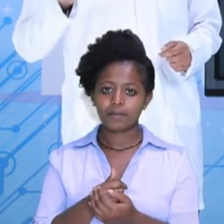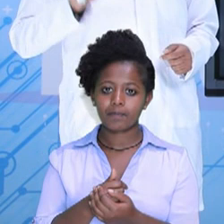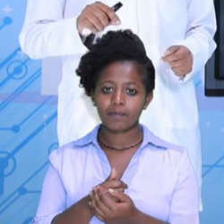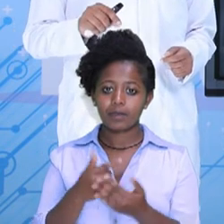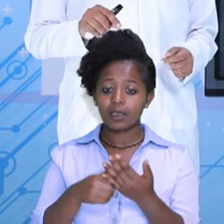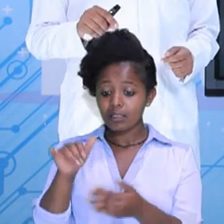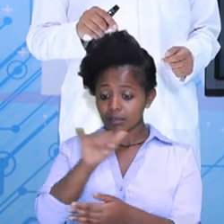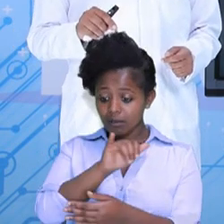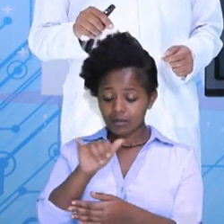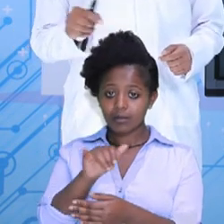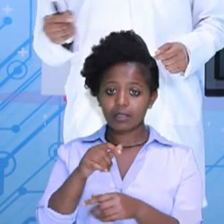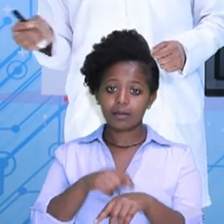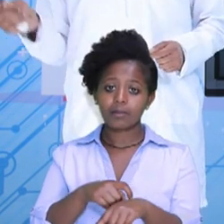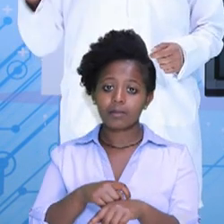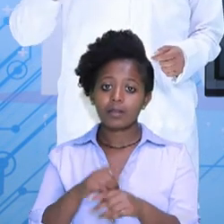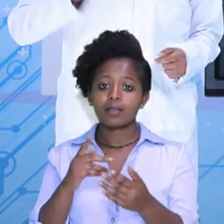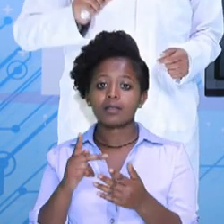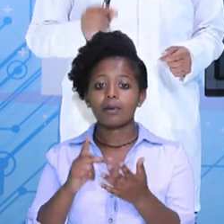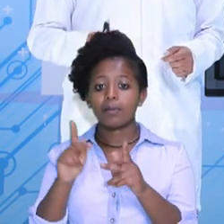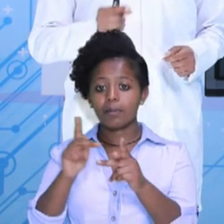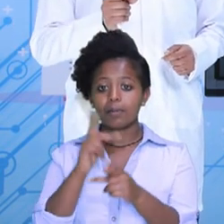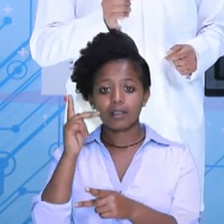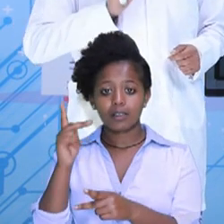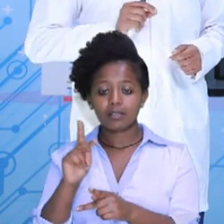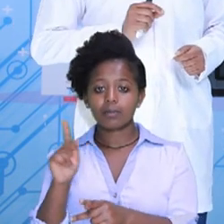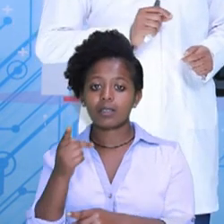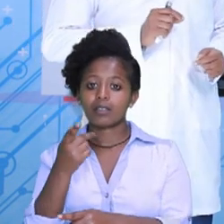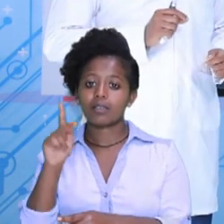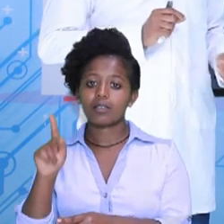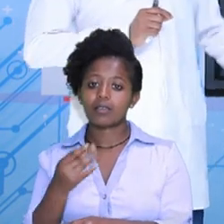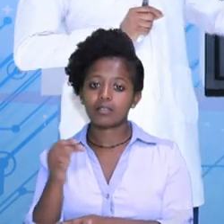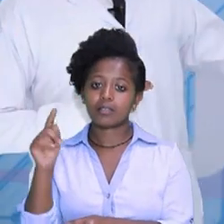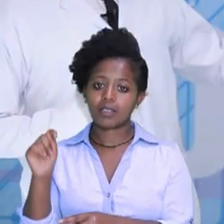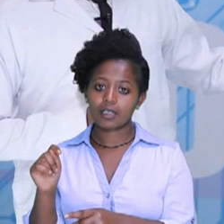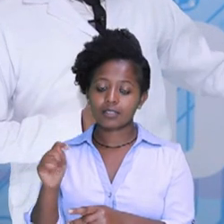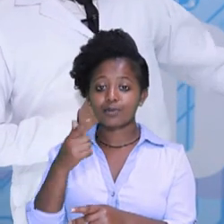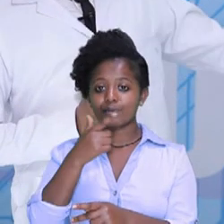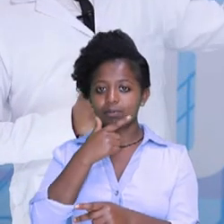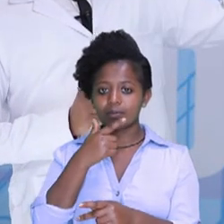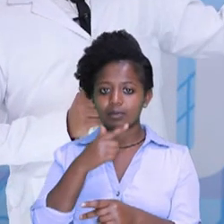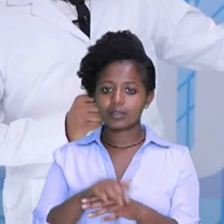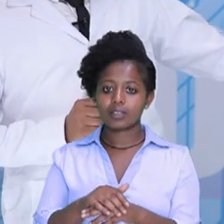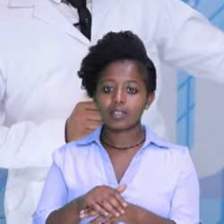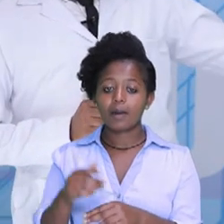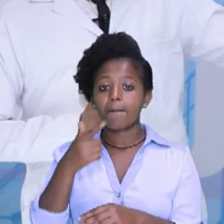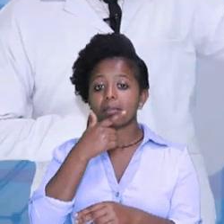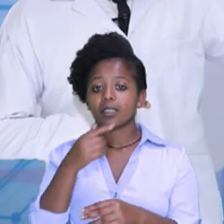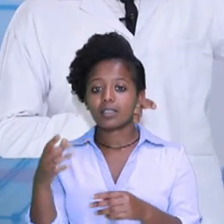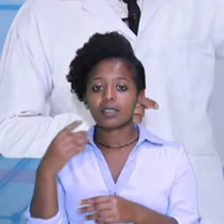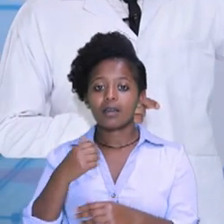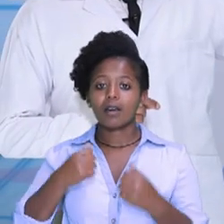At the same time, the Palestinian Arab asked British. In 1915, Britain